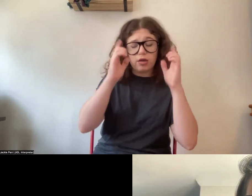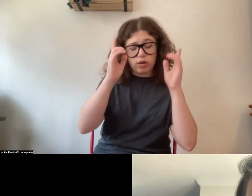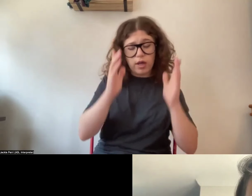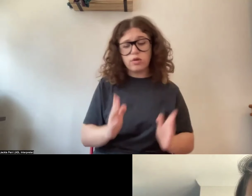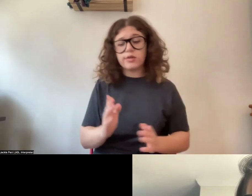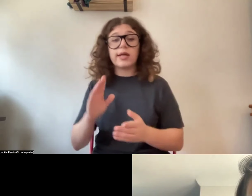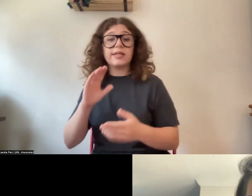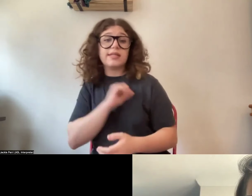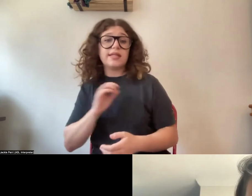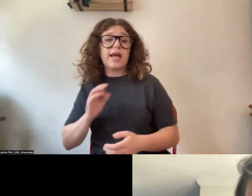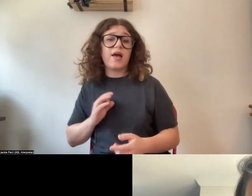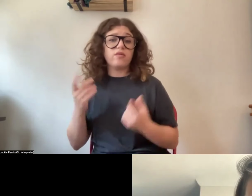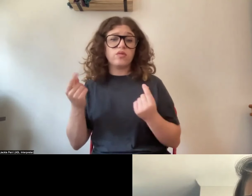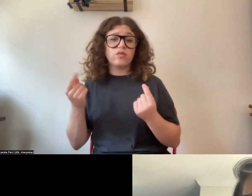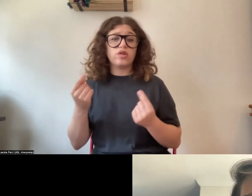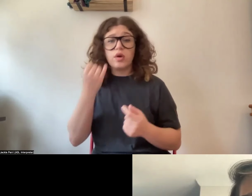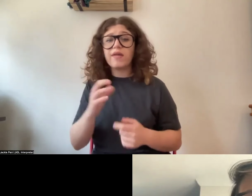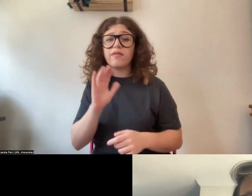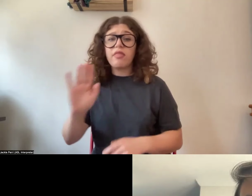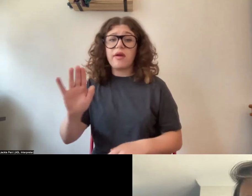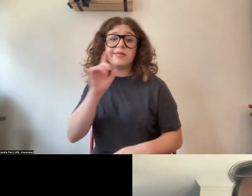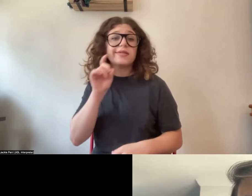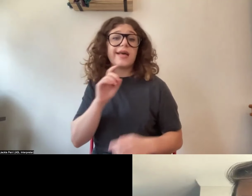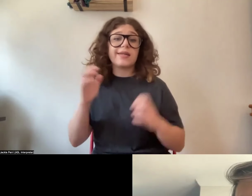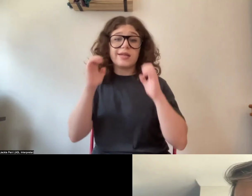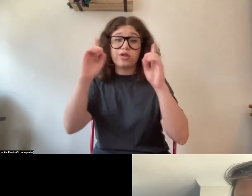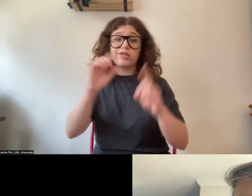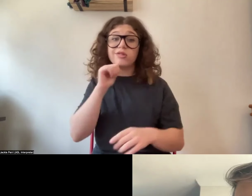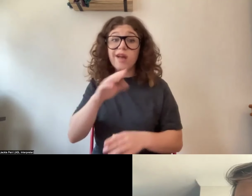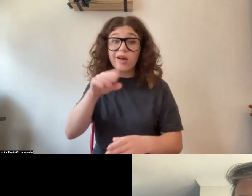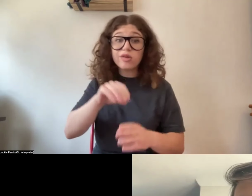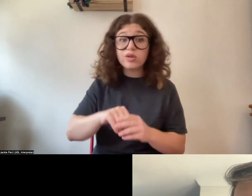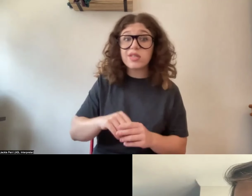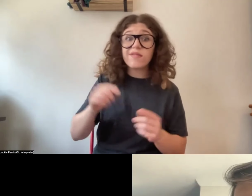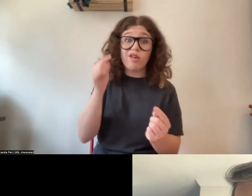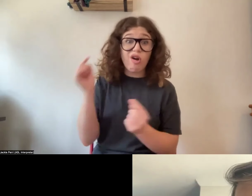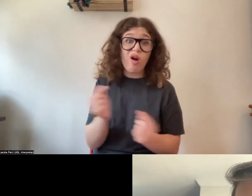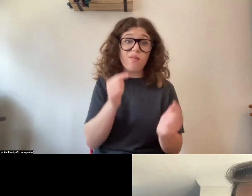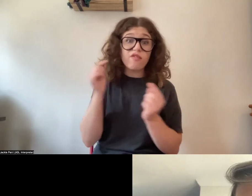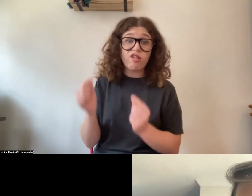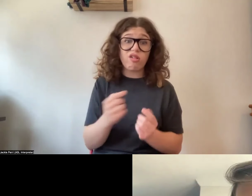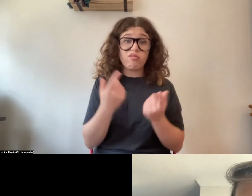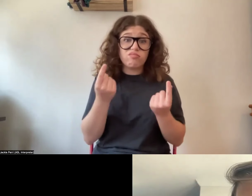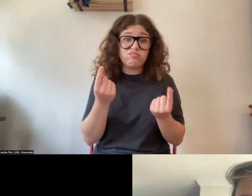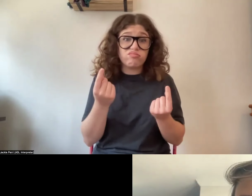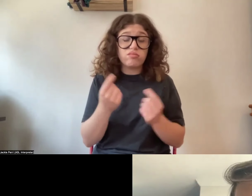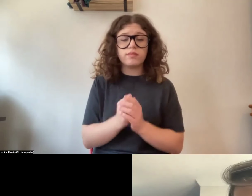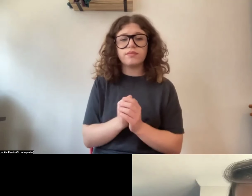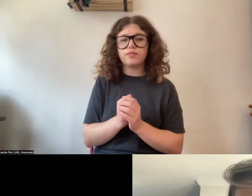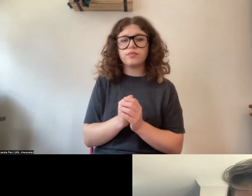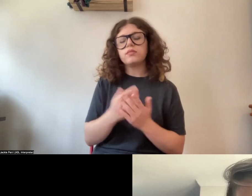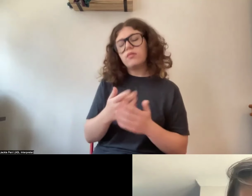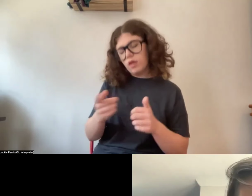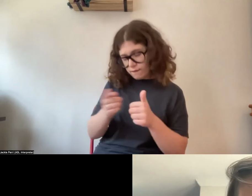not inclusive or harmful? I think the first step is really informing ourselves exactly what